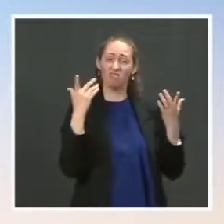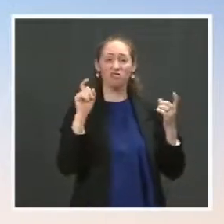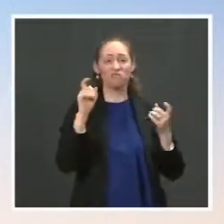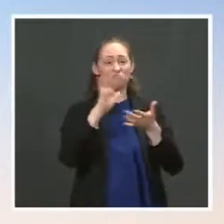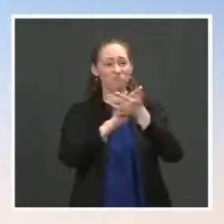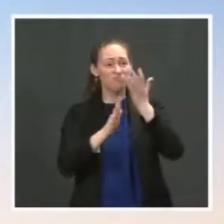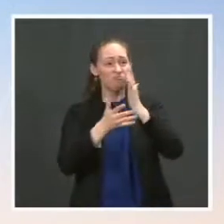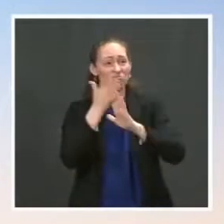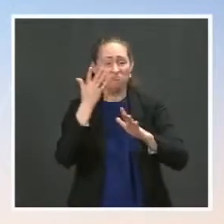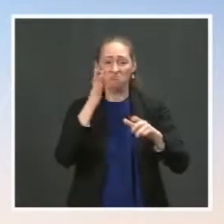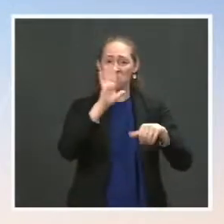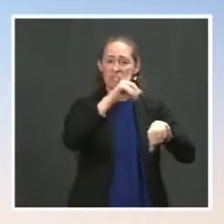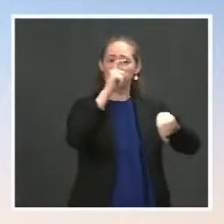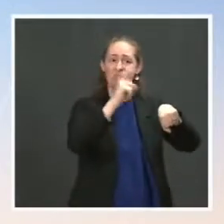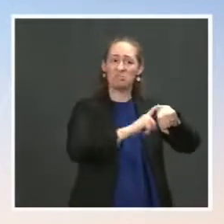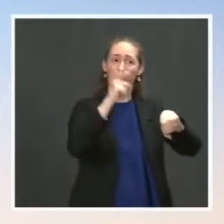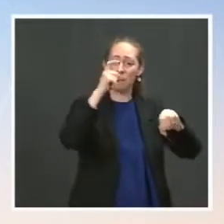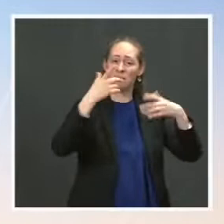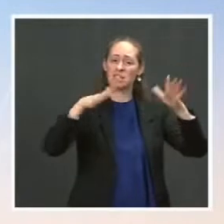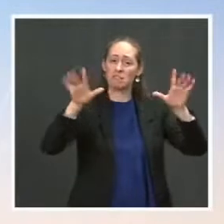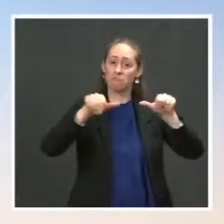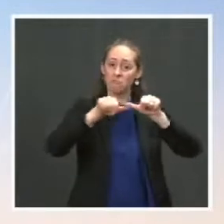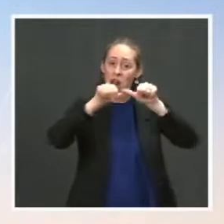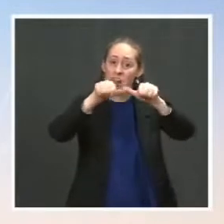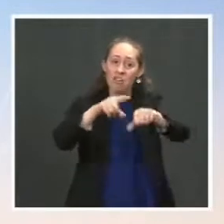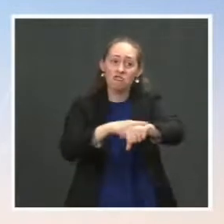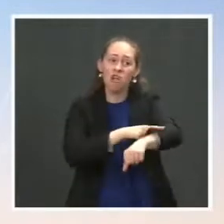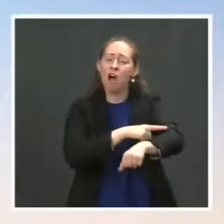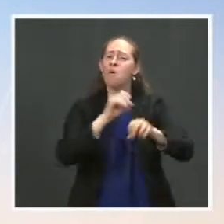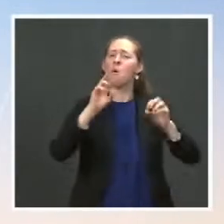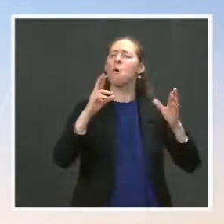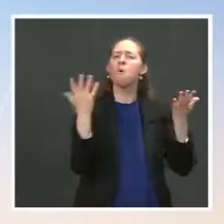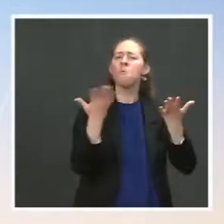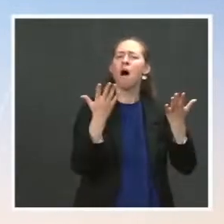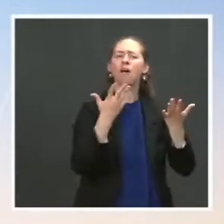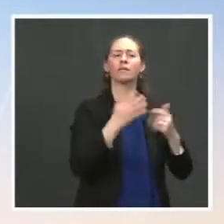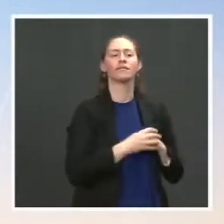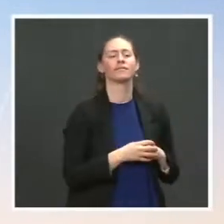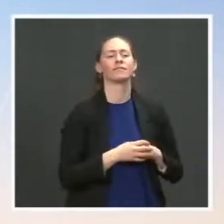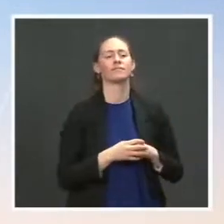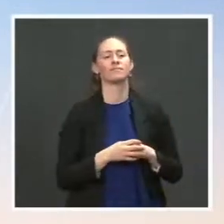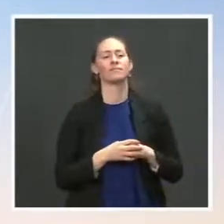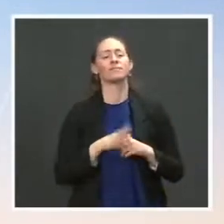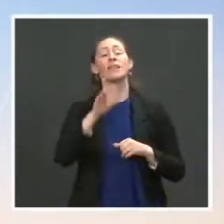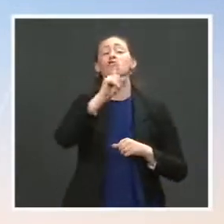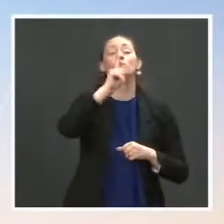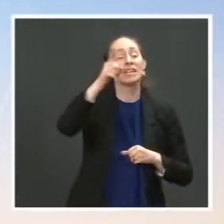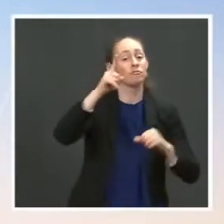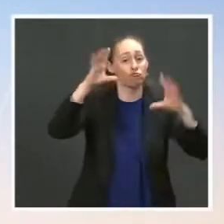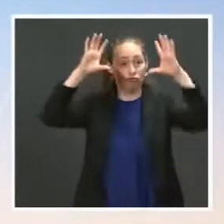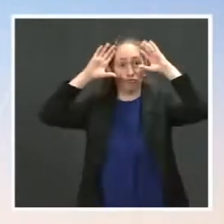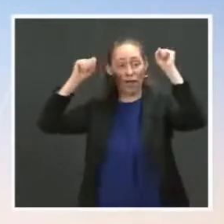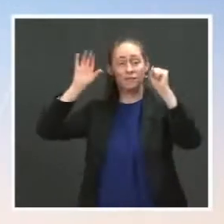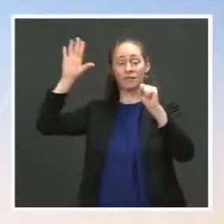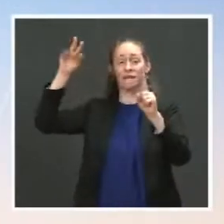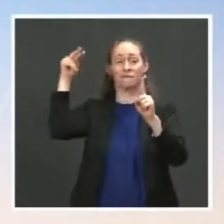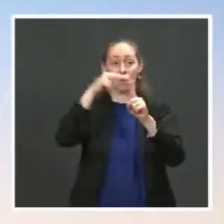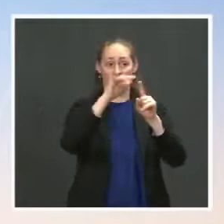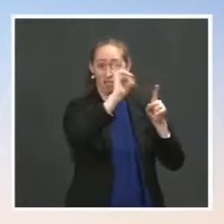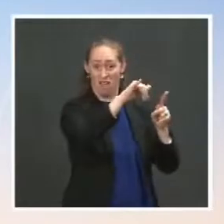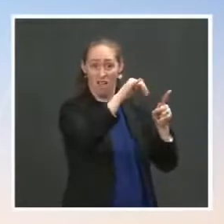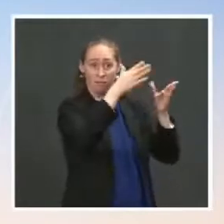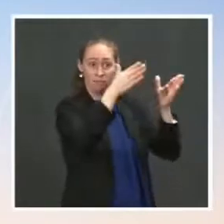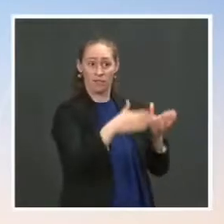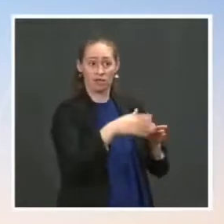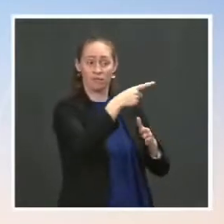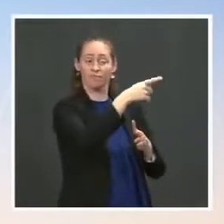off? I think I can just speak to what the president's view is of the Supreme Court justice's ability to make his